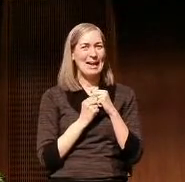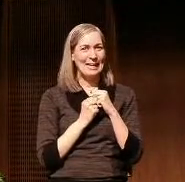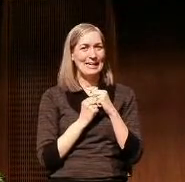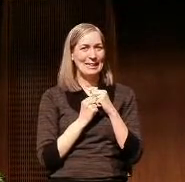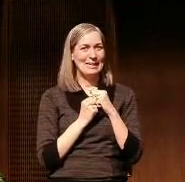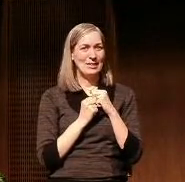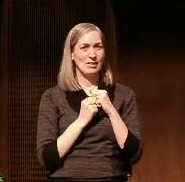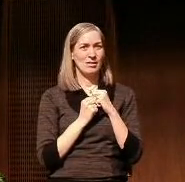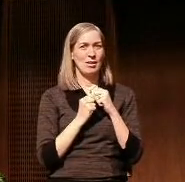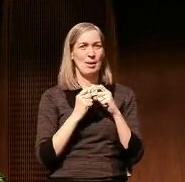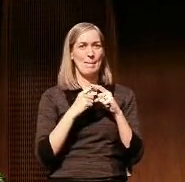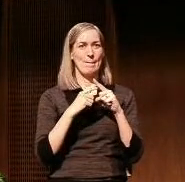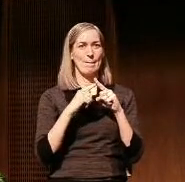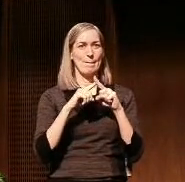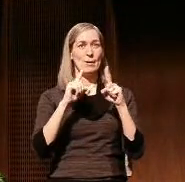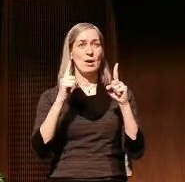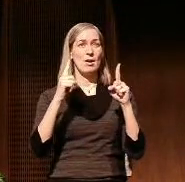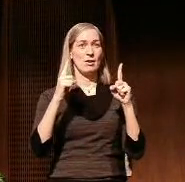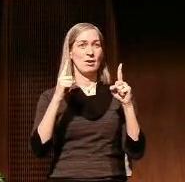But finally,